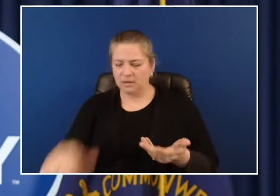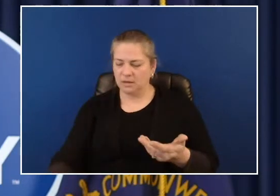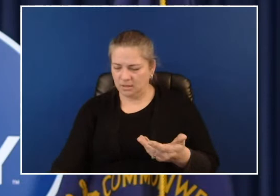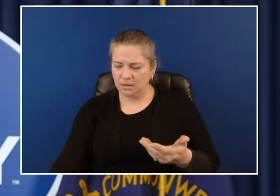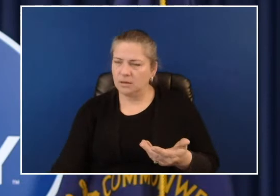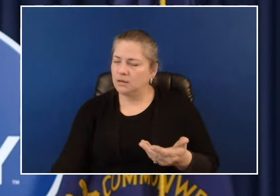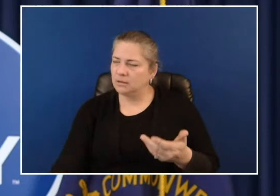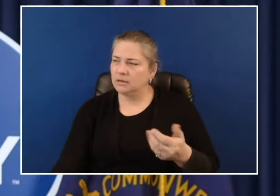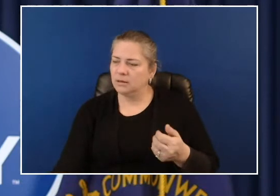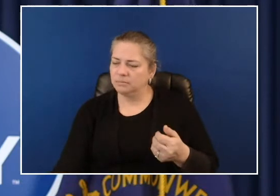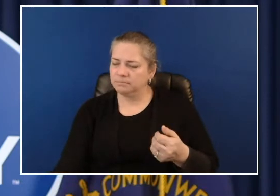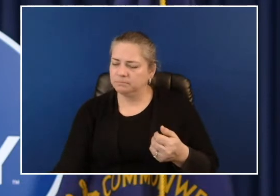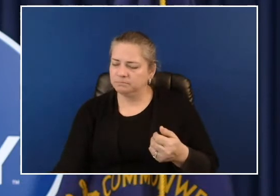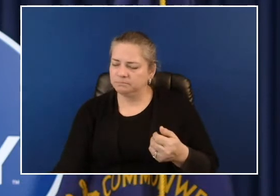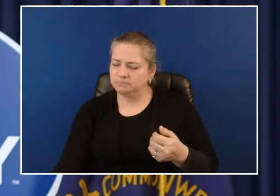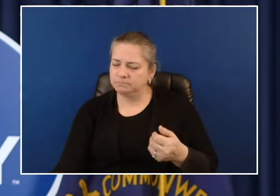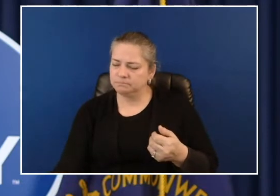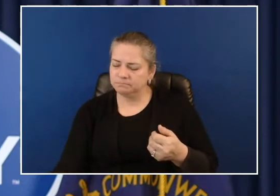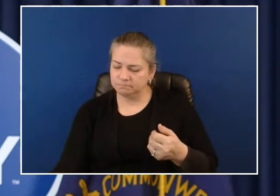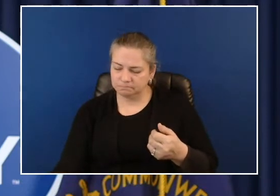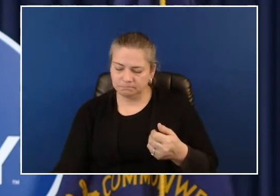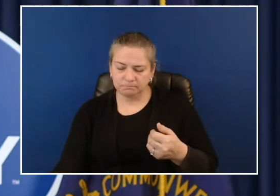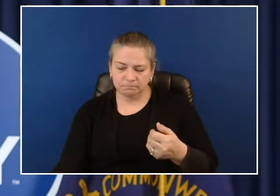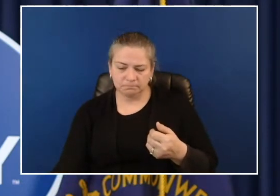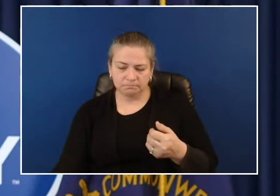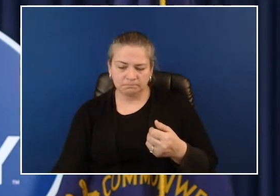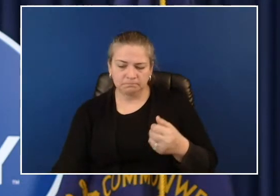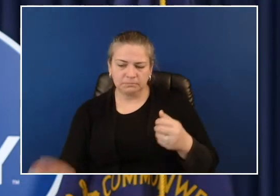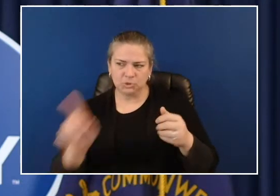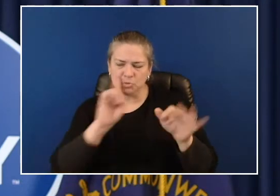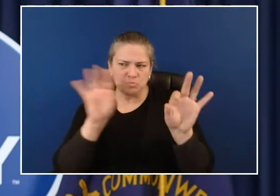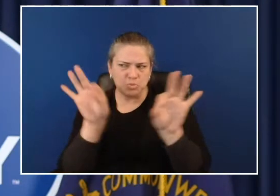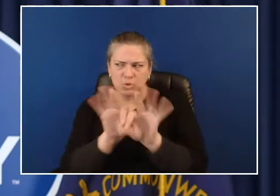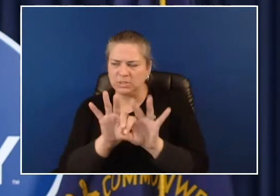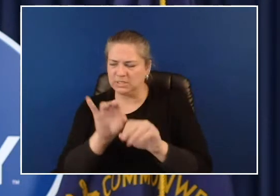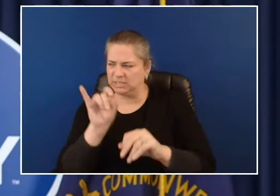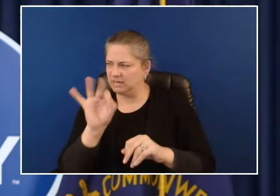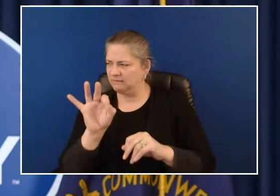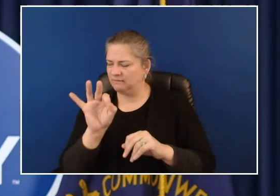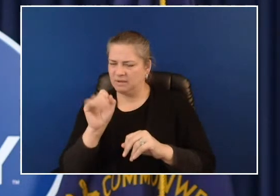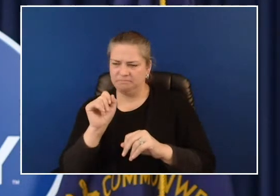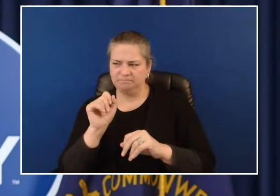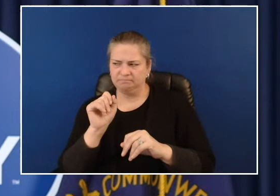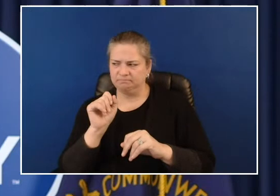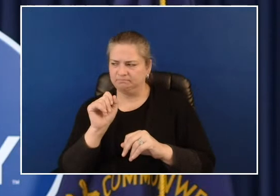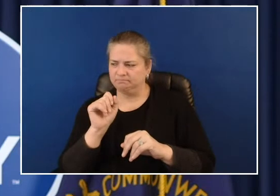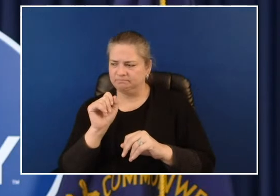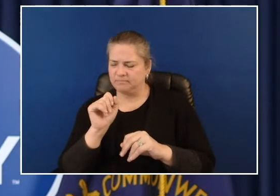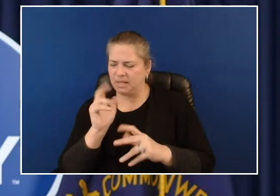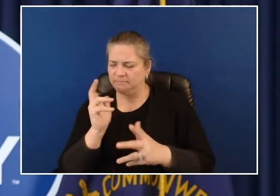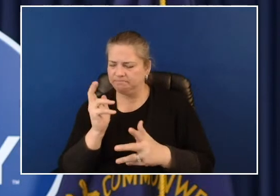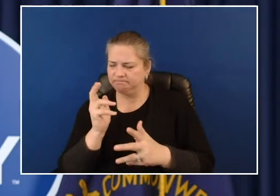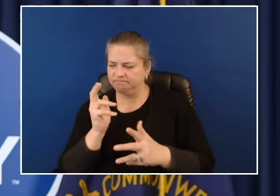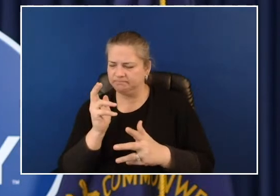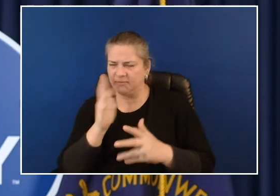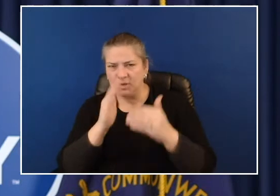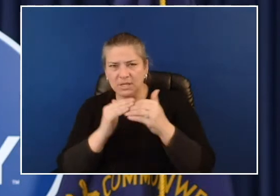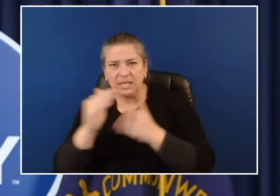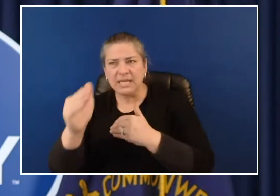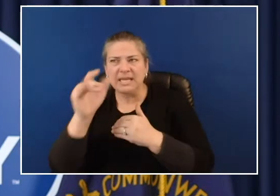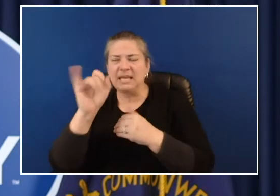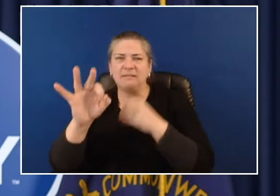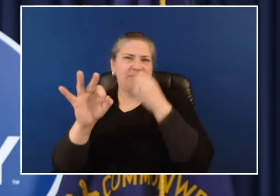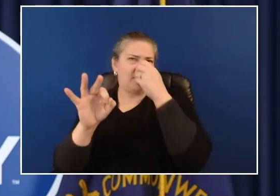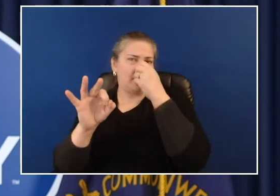forward if there are going to be fewer actions out there by different entities or